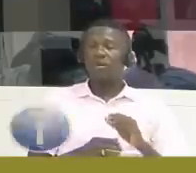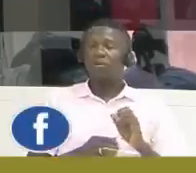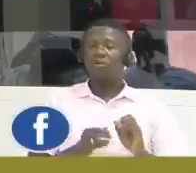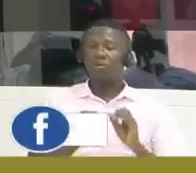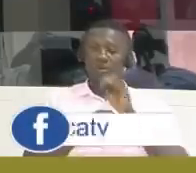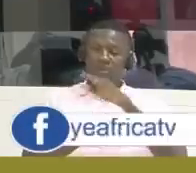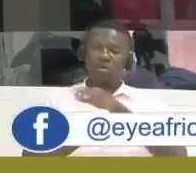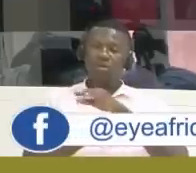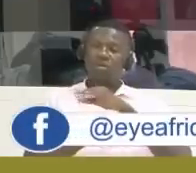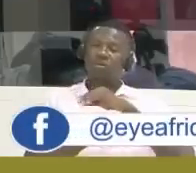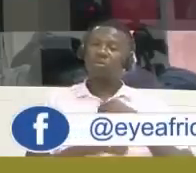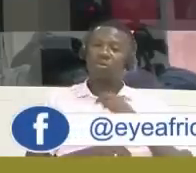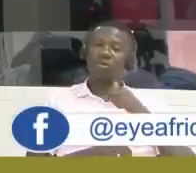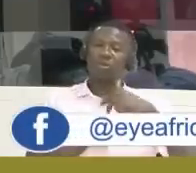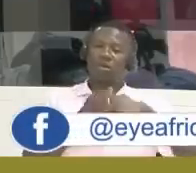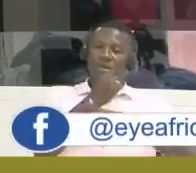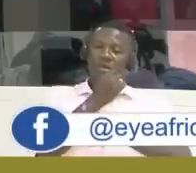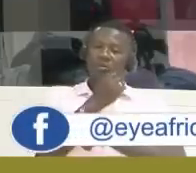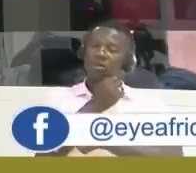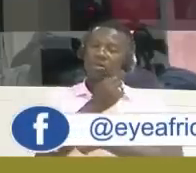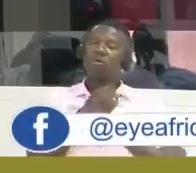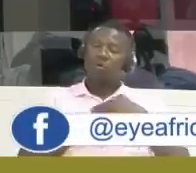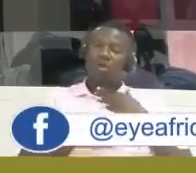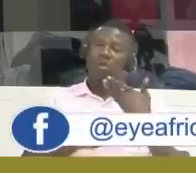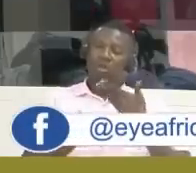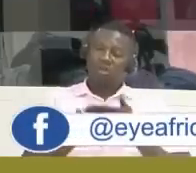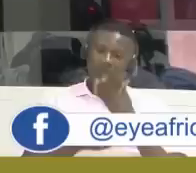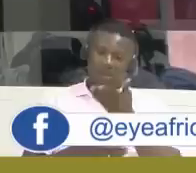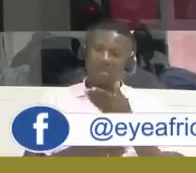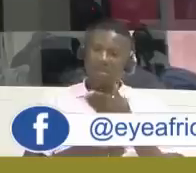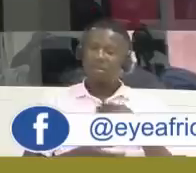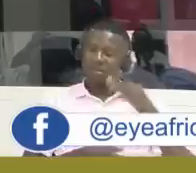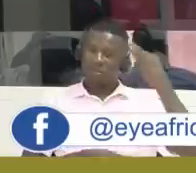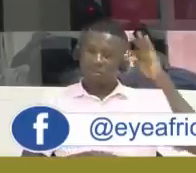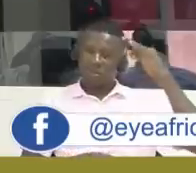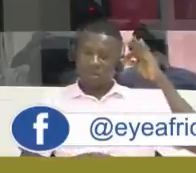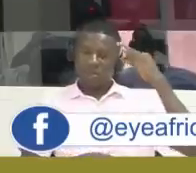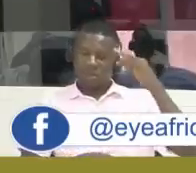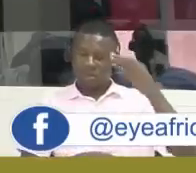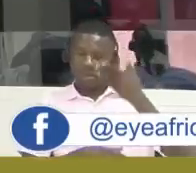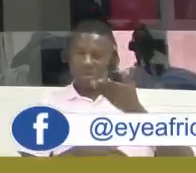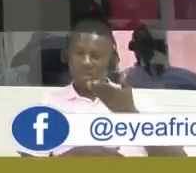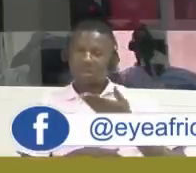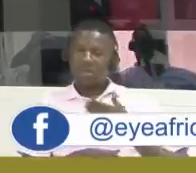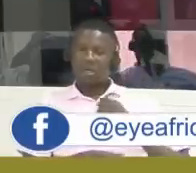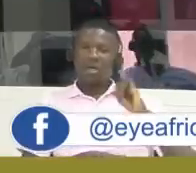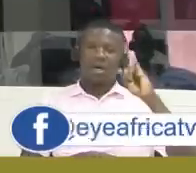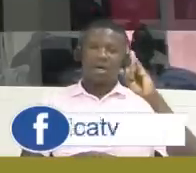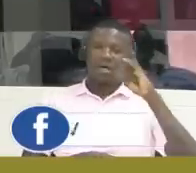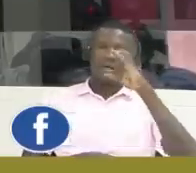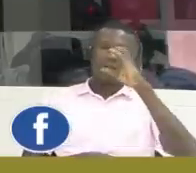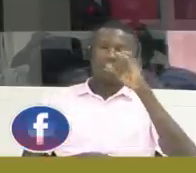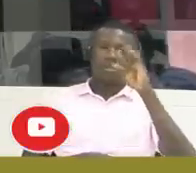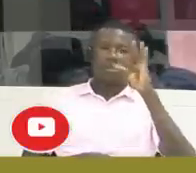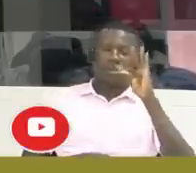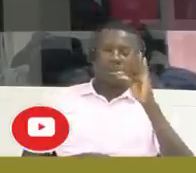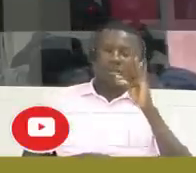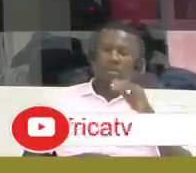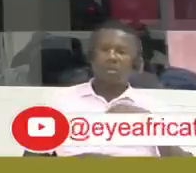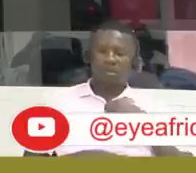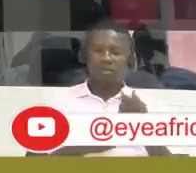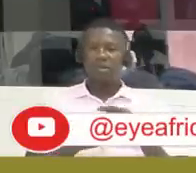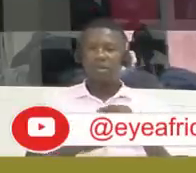when I went to Gamtel, I did some courses there. I did ICT there, and I did CIA business